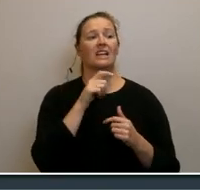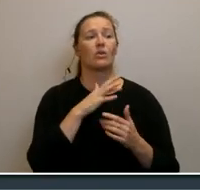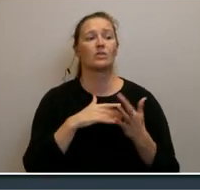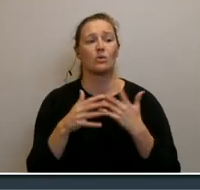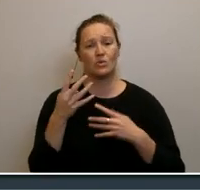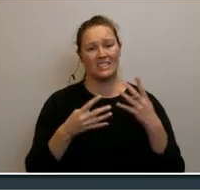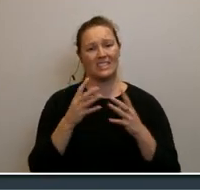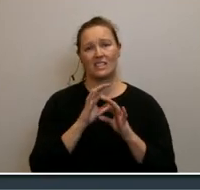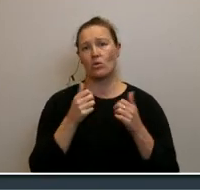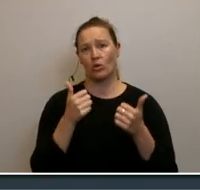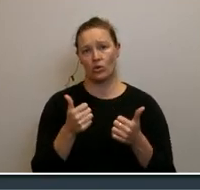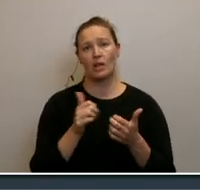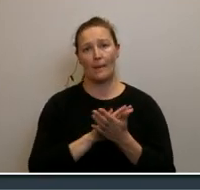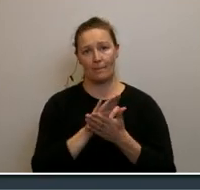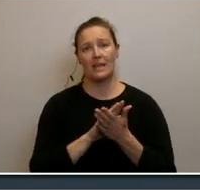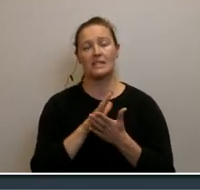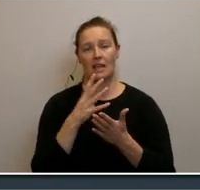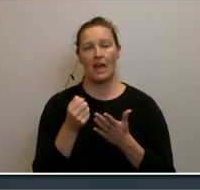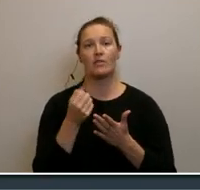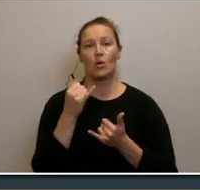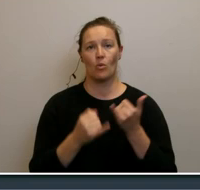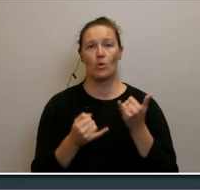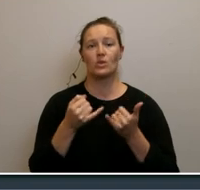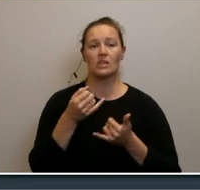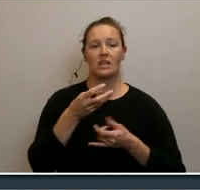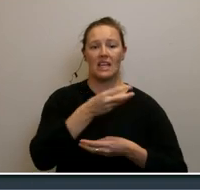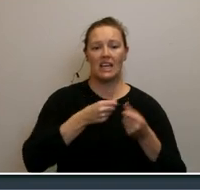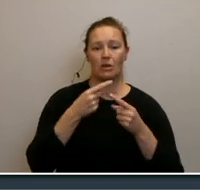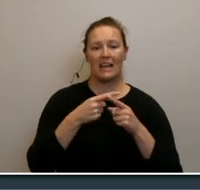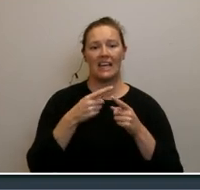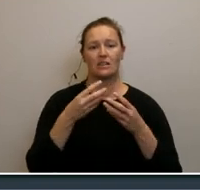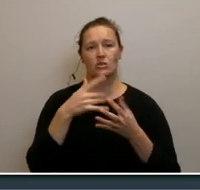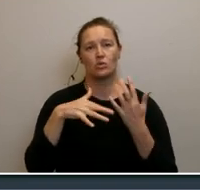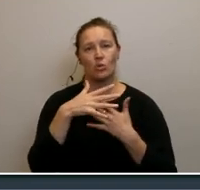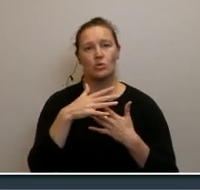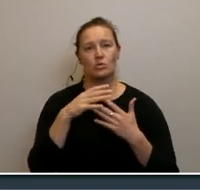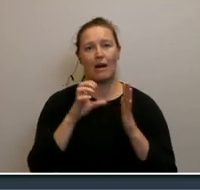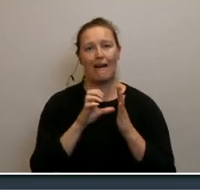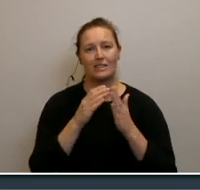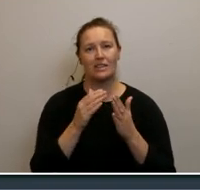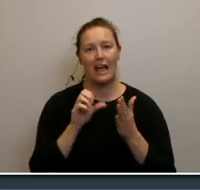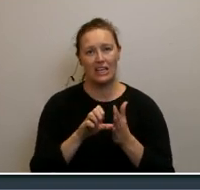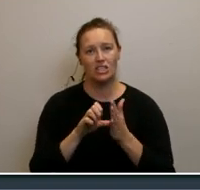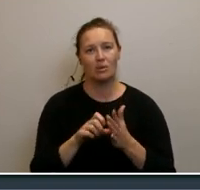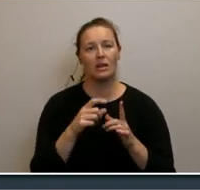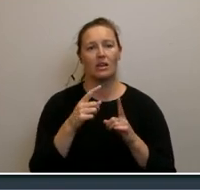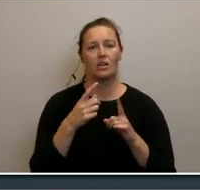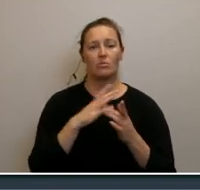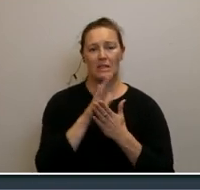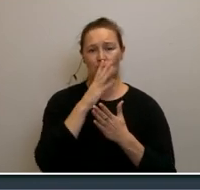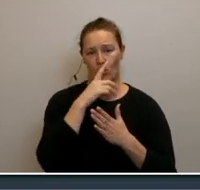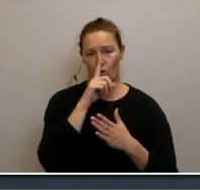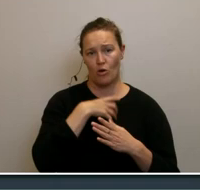this is resulting in increased economic and social hardship with the inevitable rise in drug use, gang